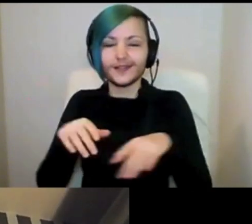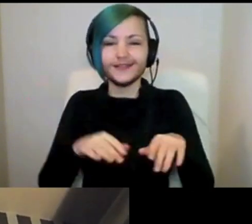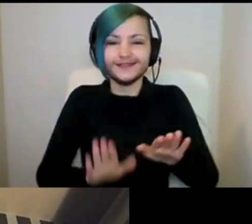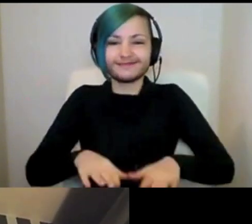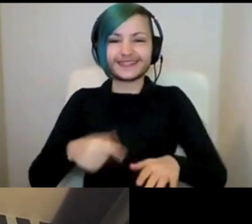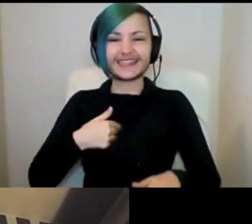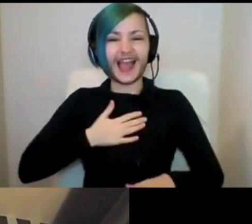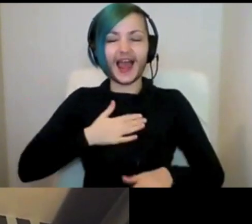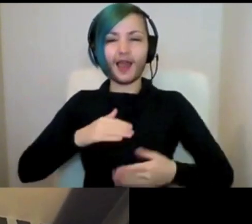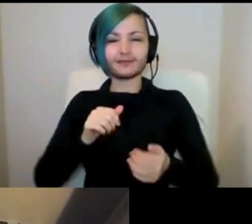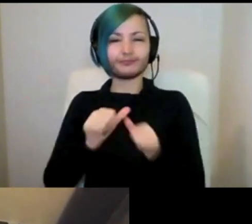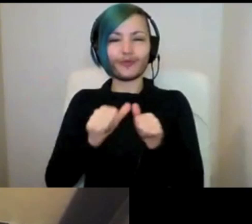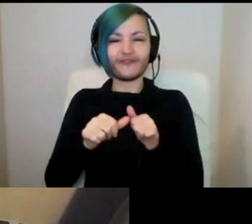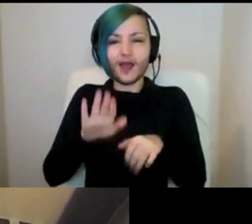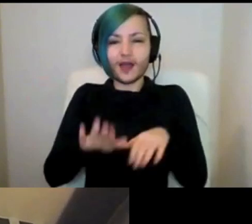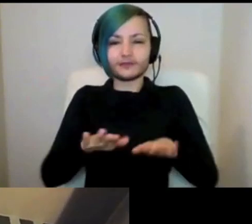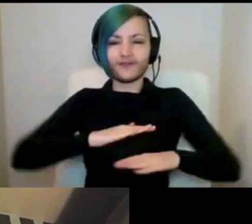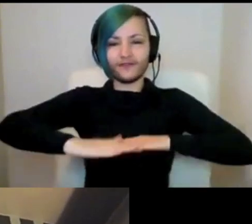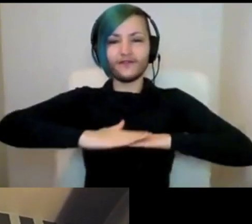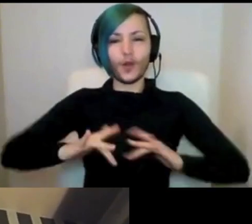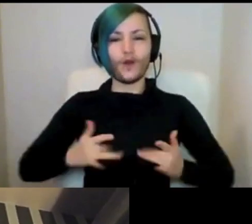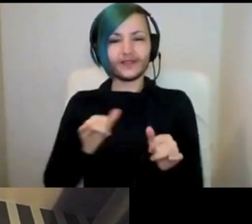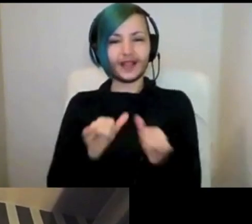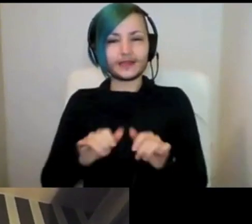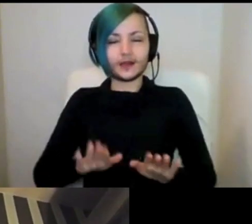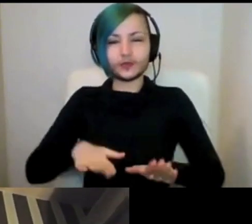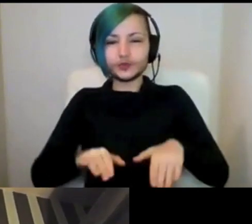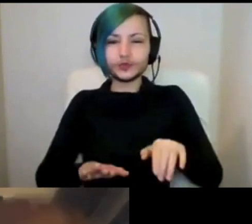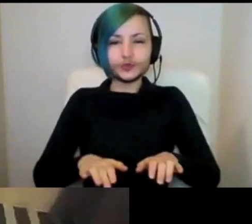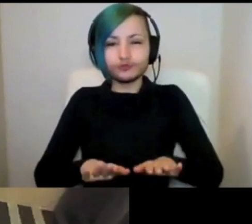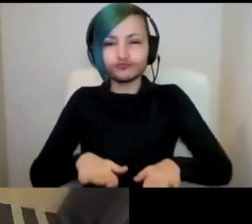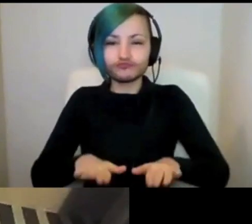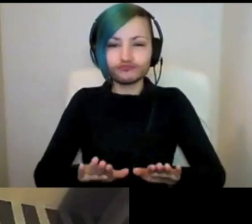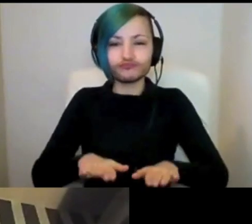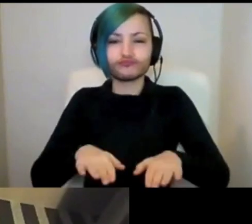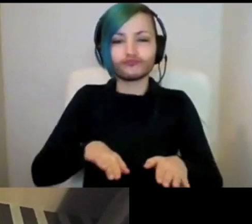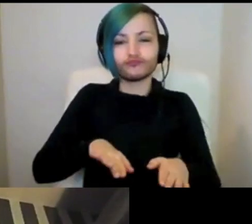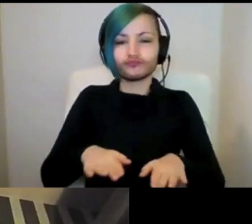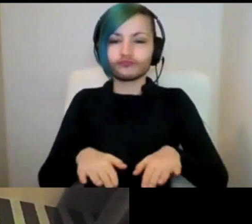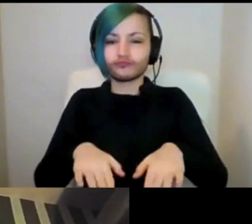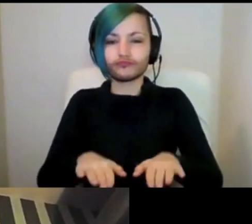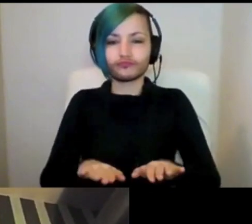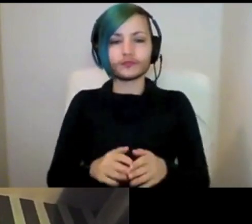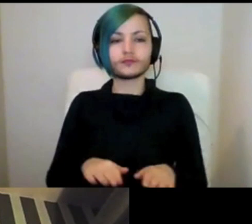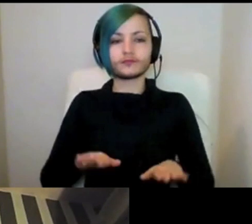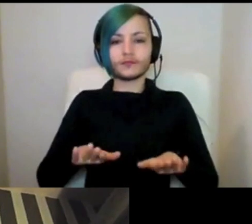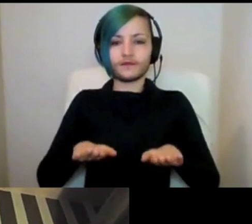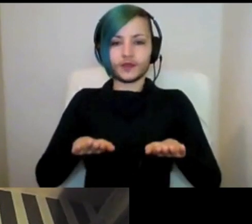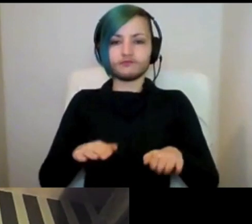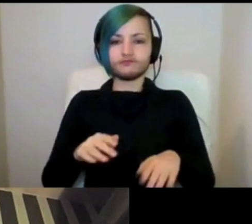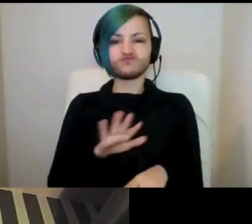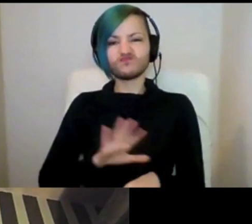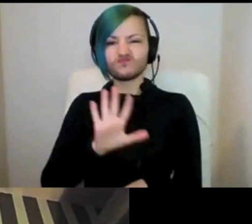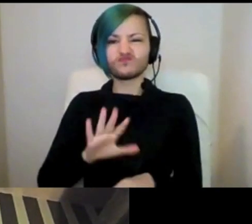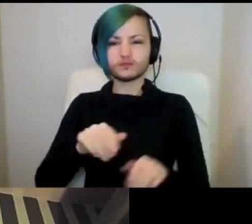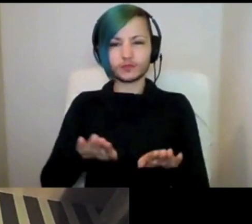like to feel the ground under my feet so I can feel the sense of balance a bit better. But you can just keep your feet about 4 inches apart or